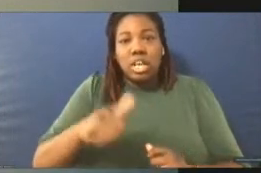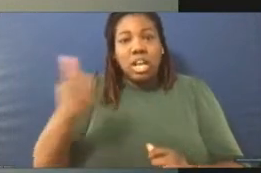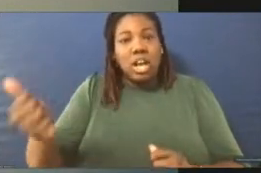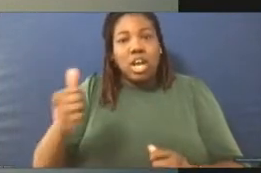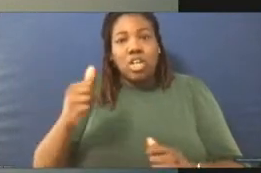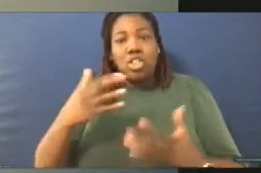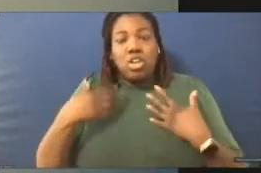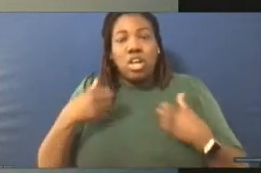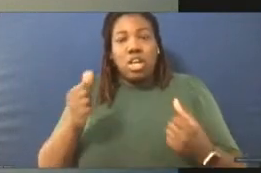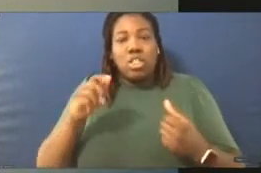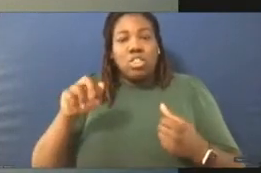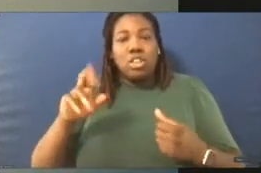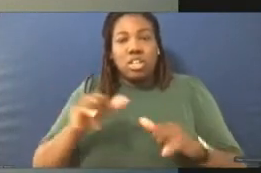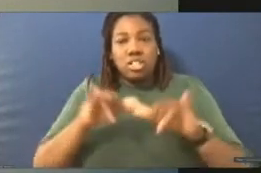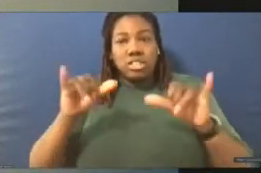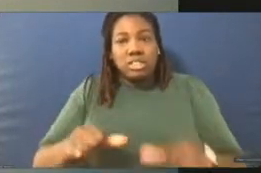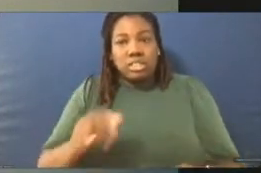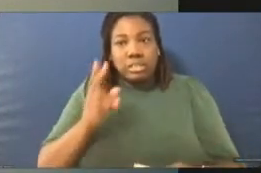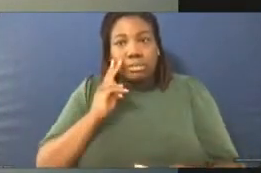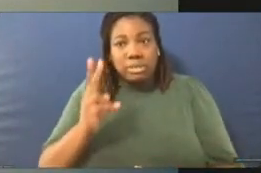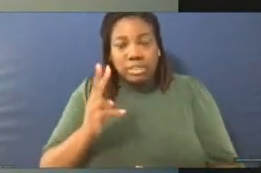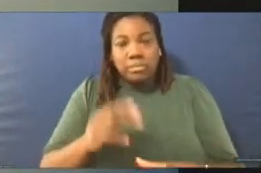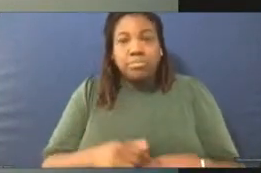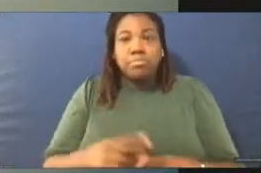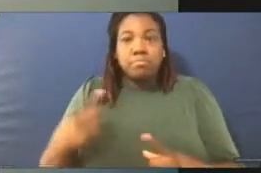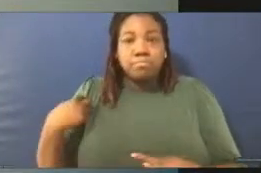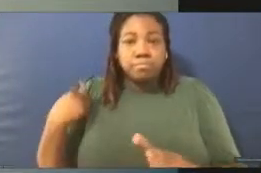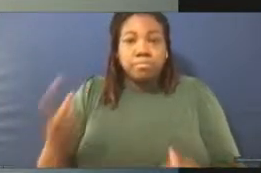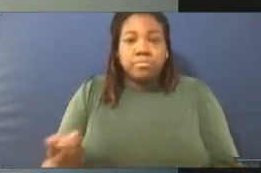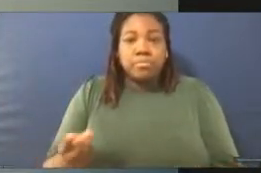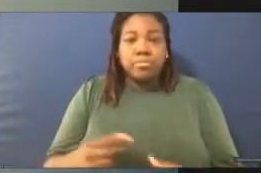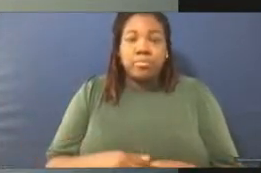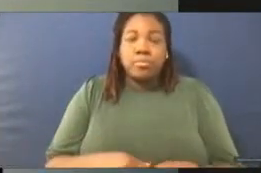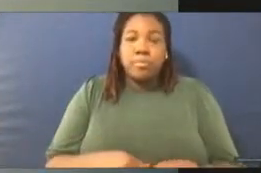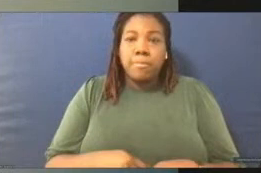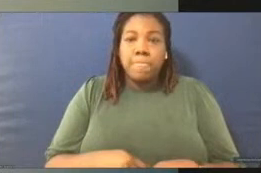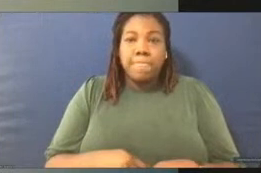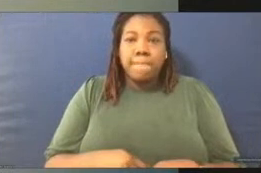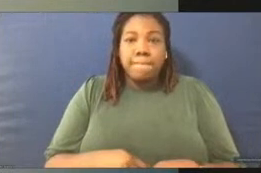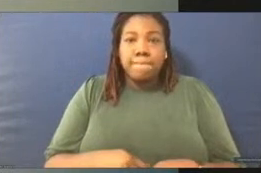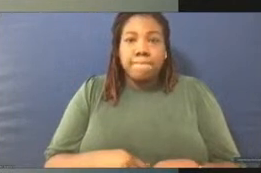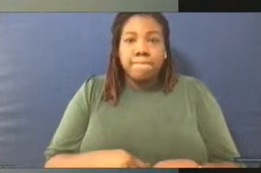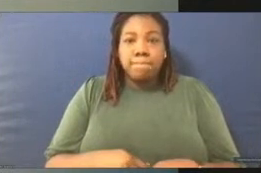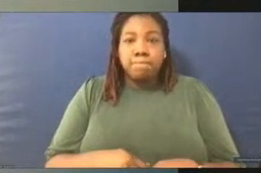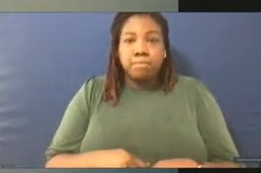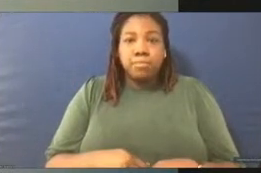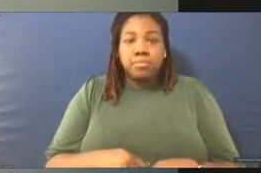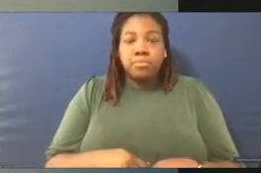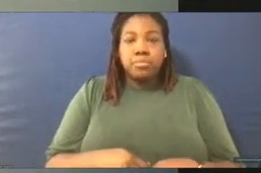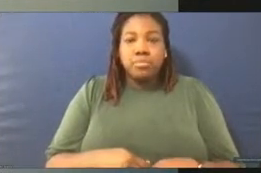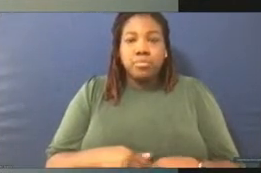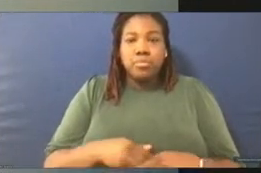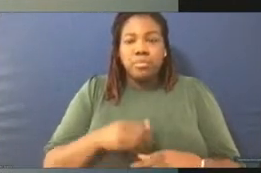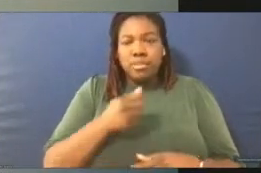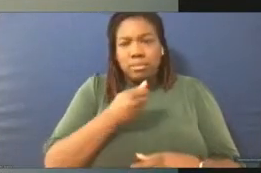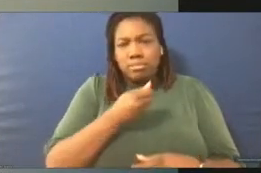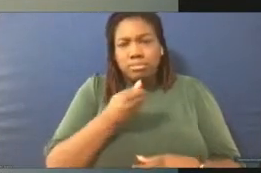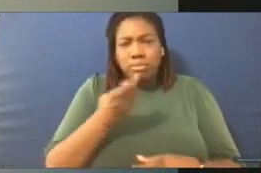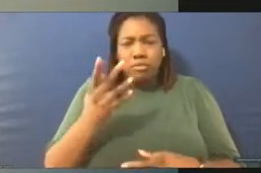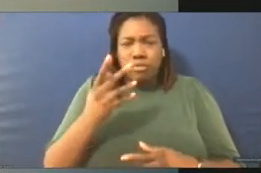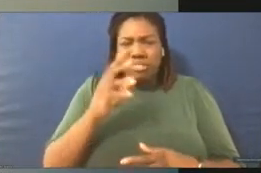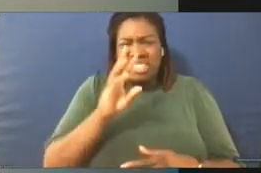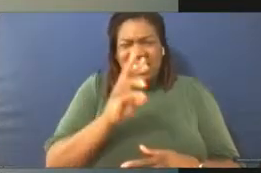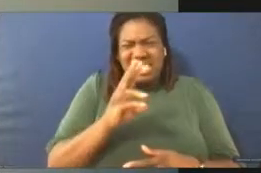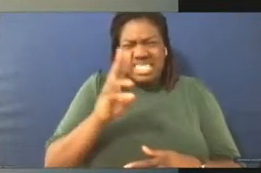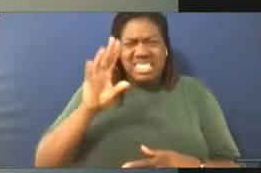has seen. So I'll begin by noting over the past several months, I'd say 6-8 months,